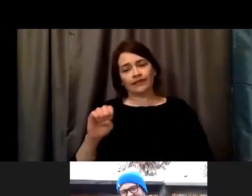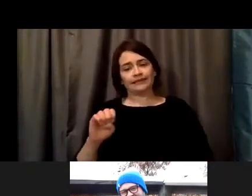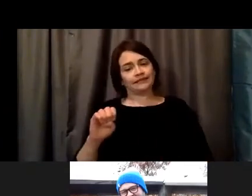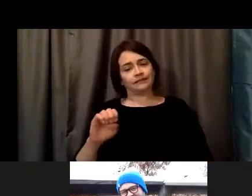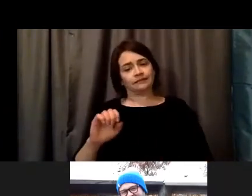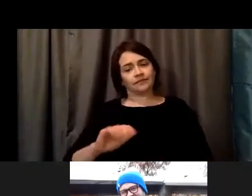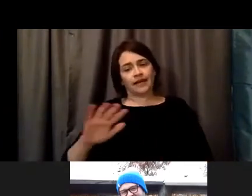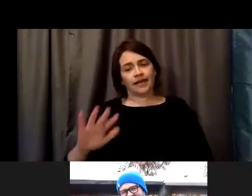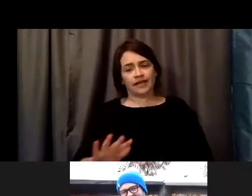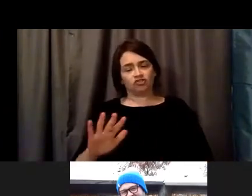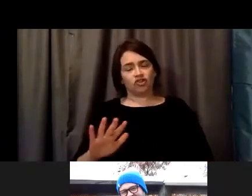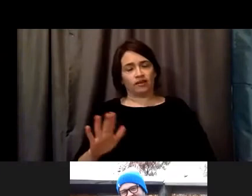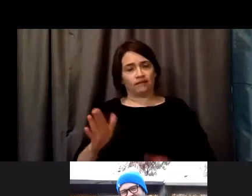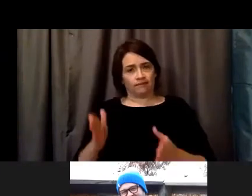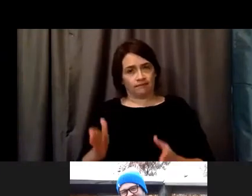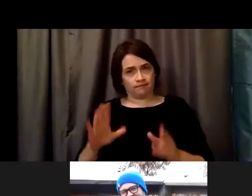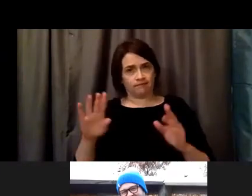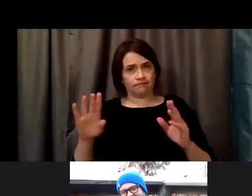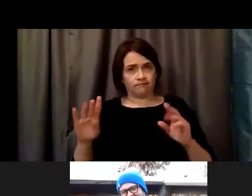validate